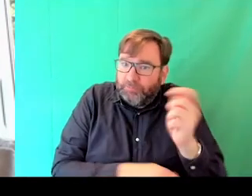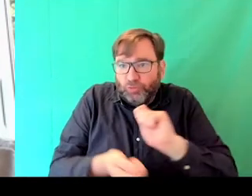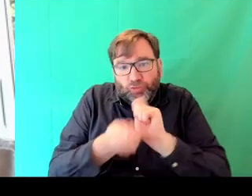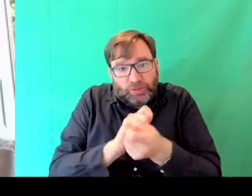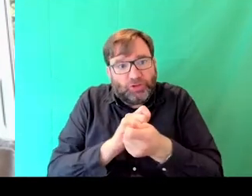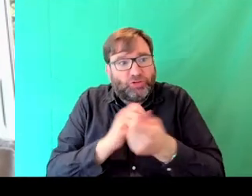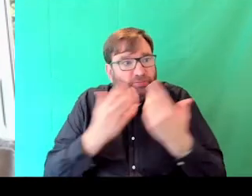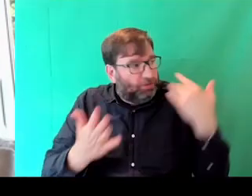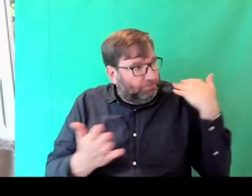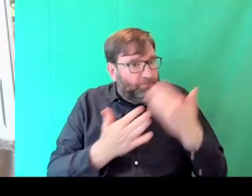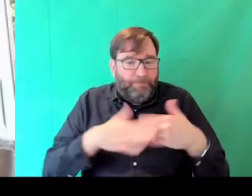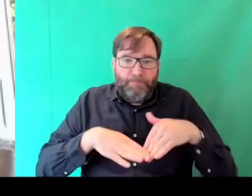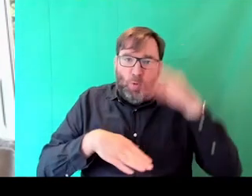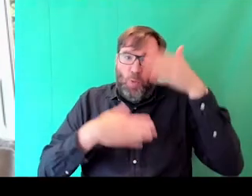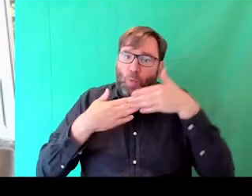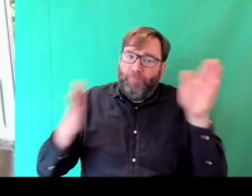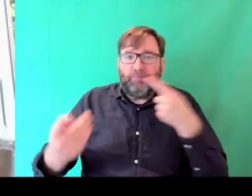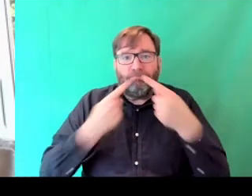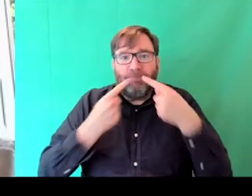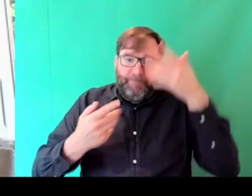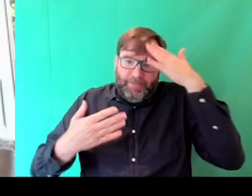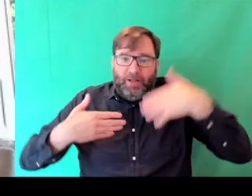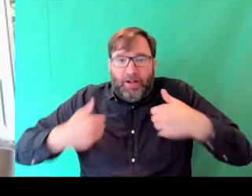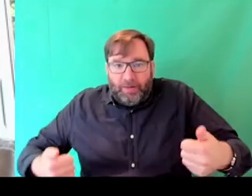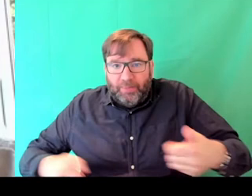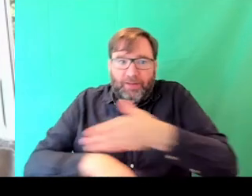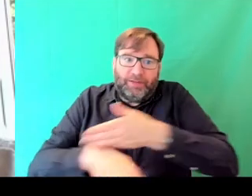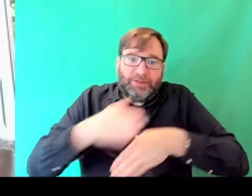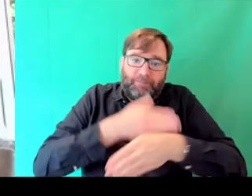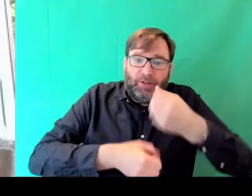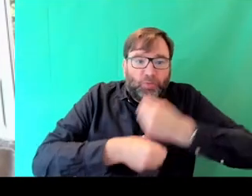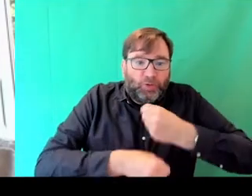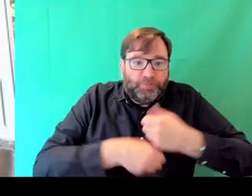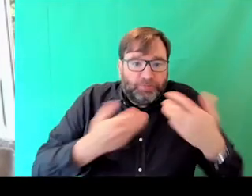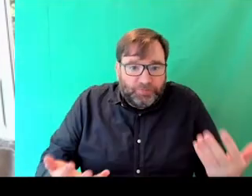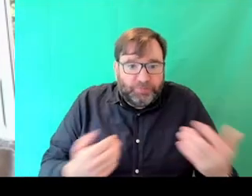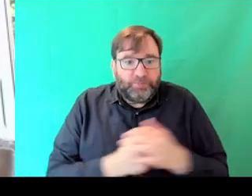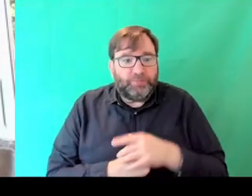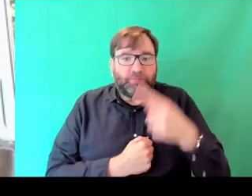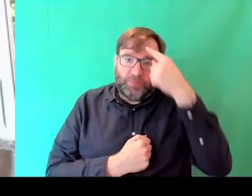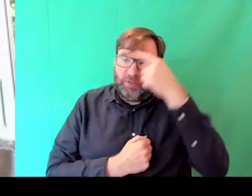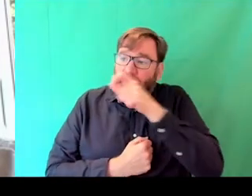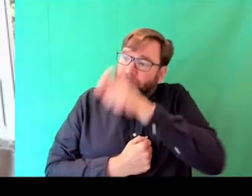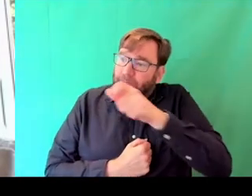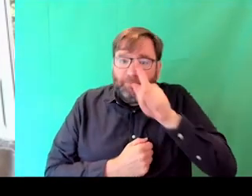around the room. Yeah, this is such an important subject matter to